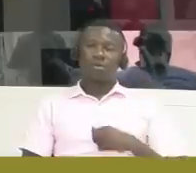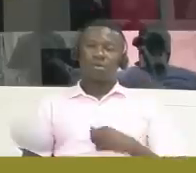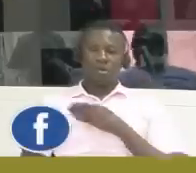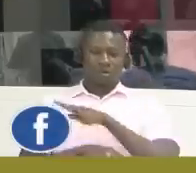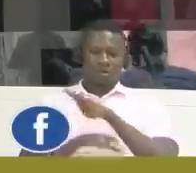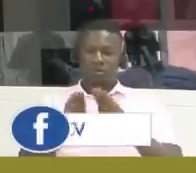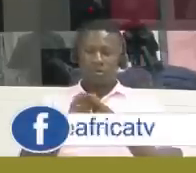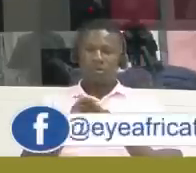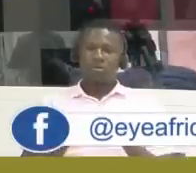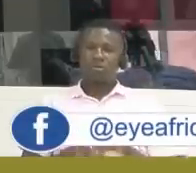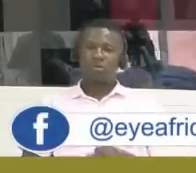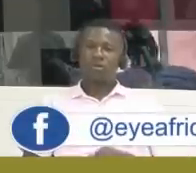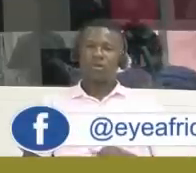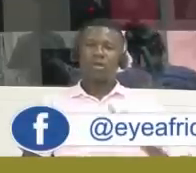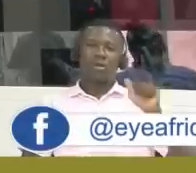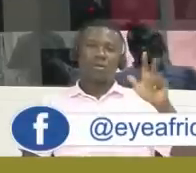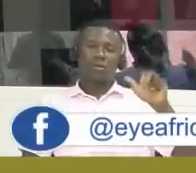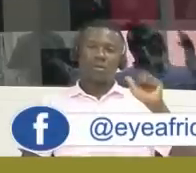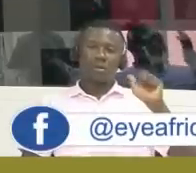How are you?